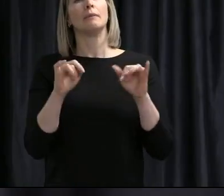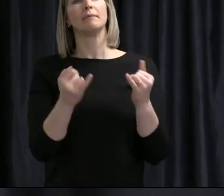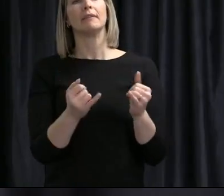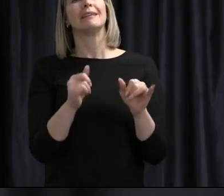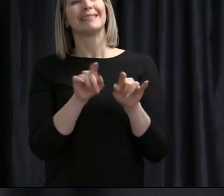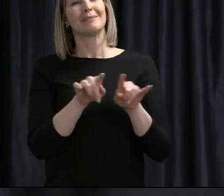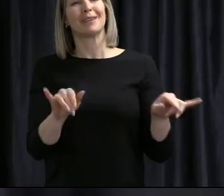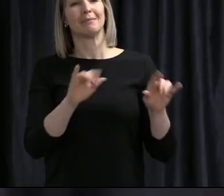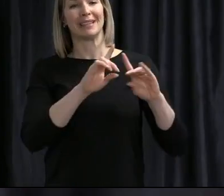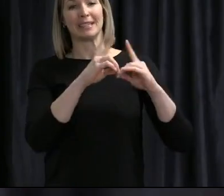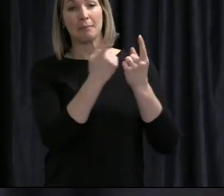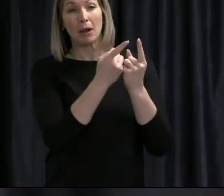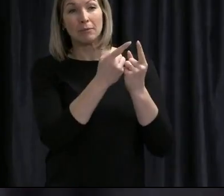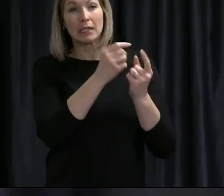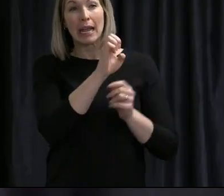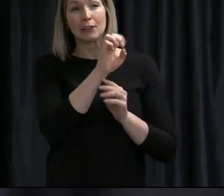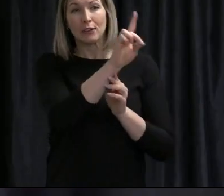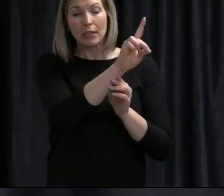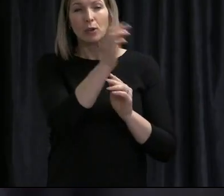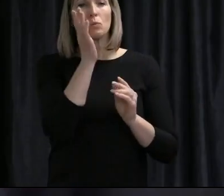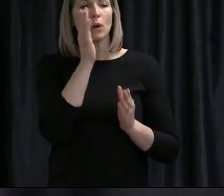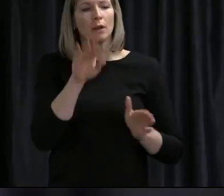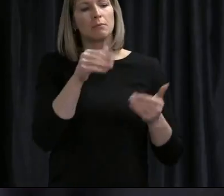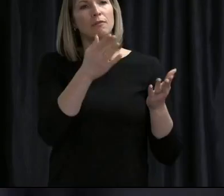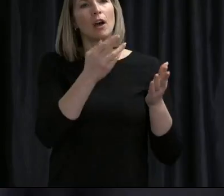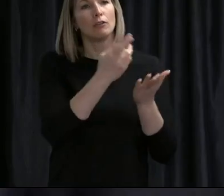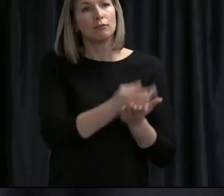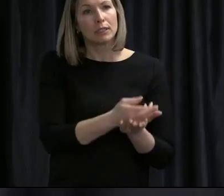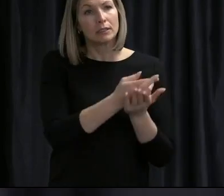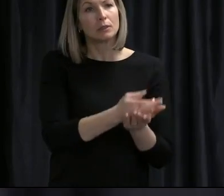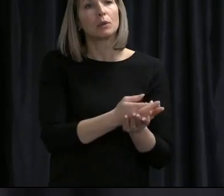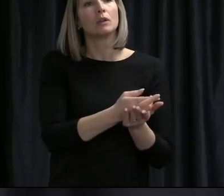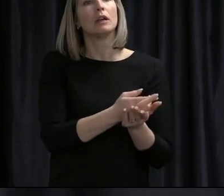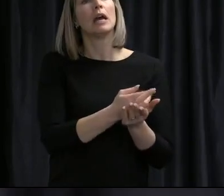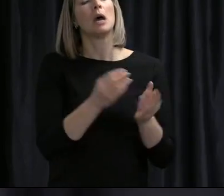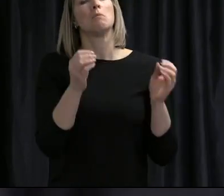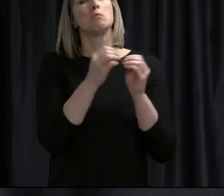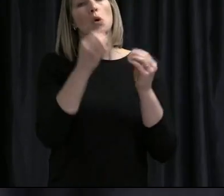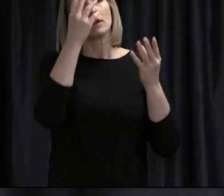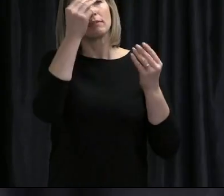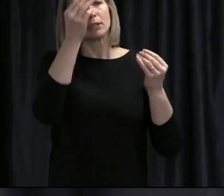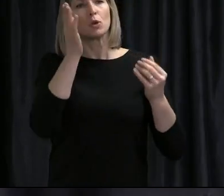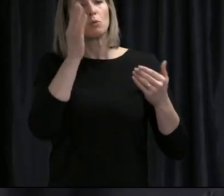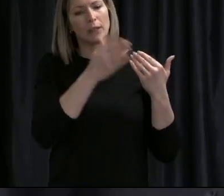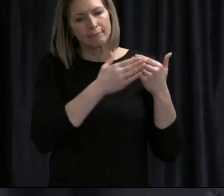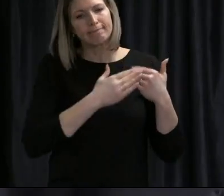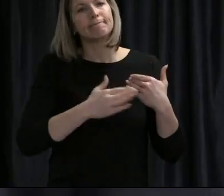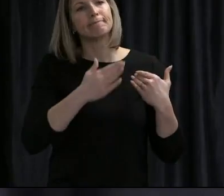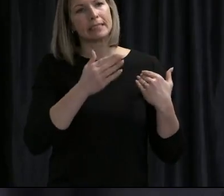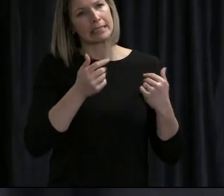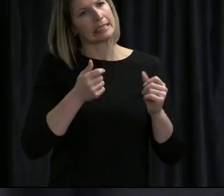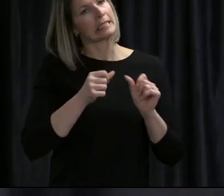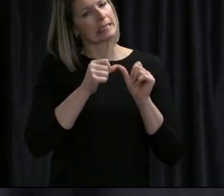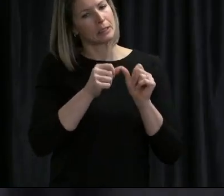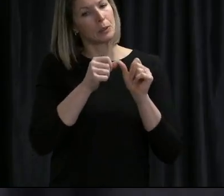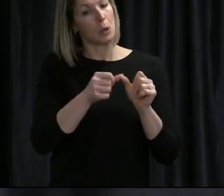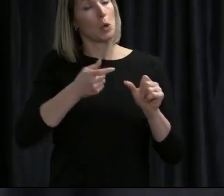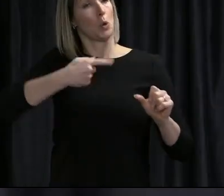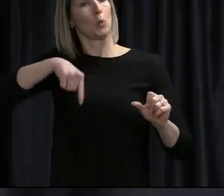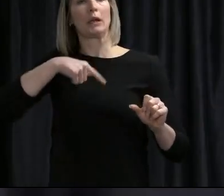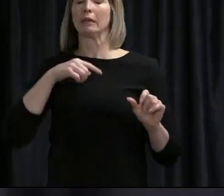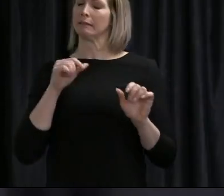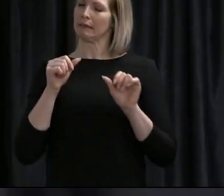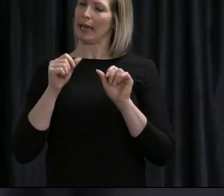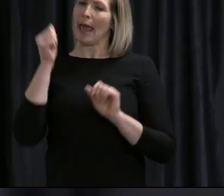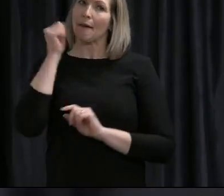staffing requirements. Further information will be provided in the coming days. We will continue to assess the situation